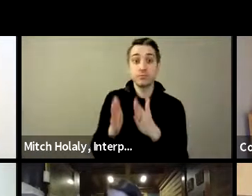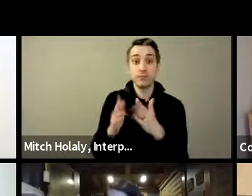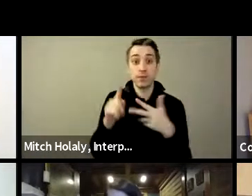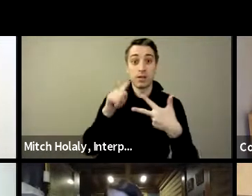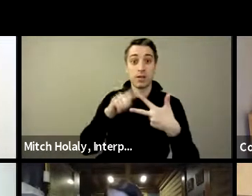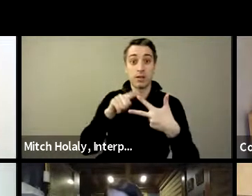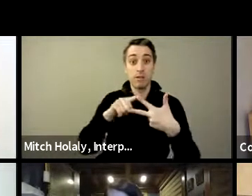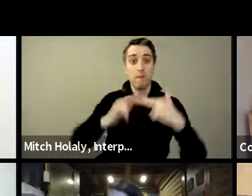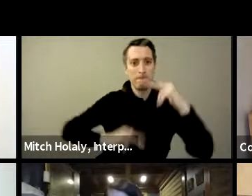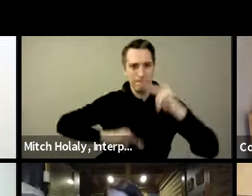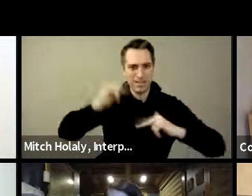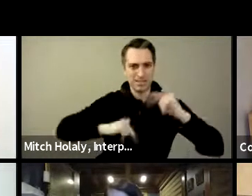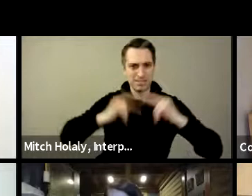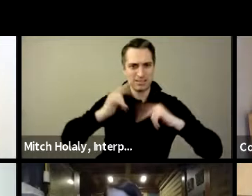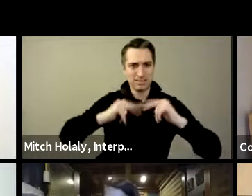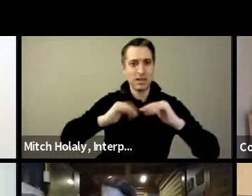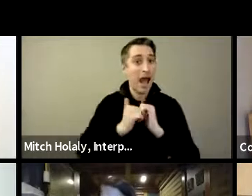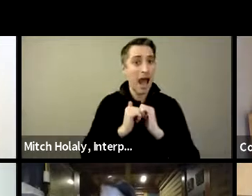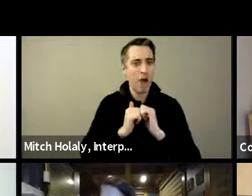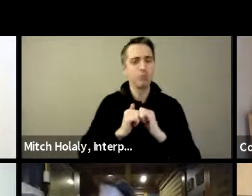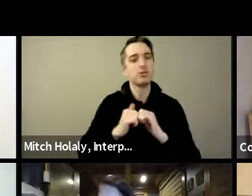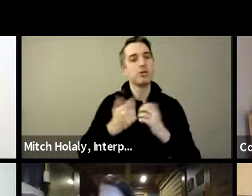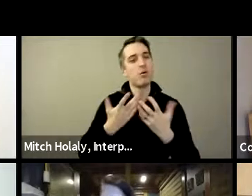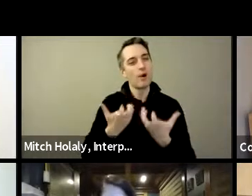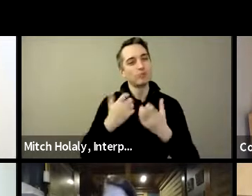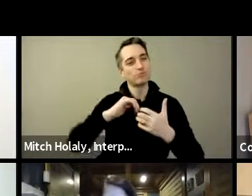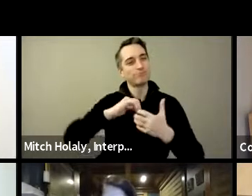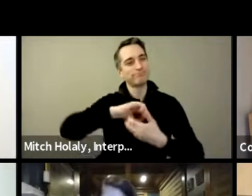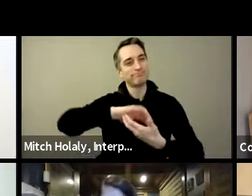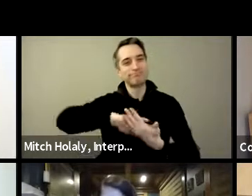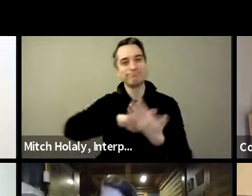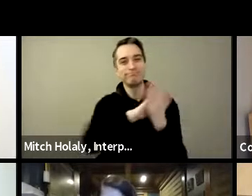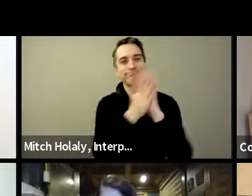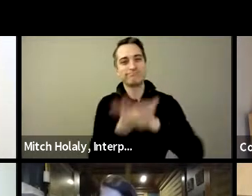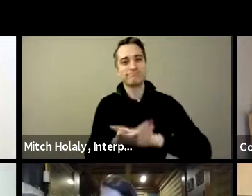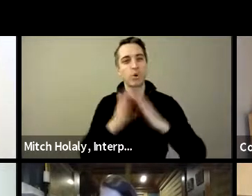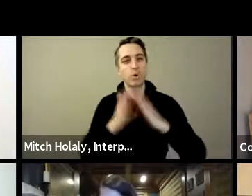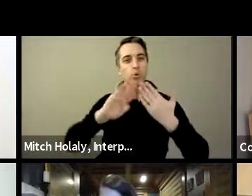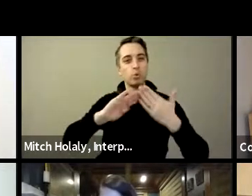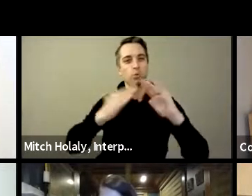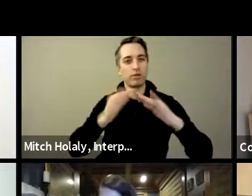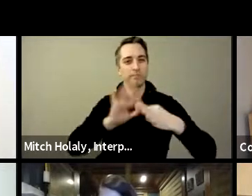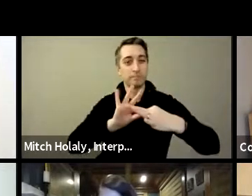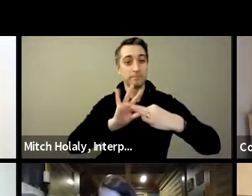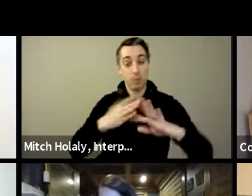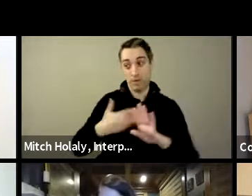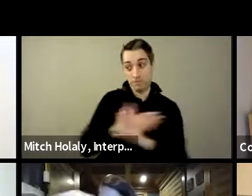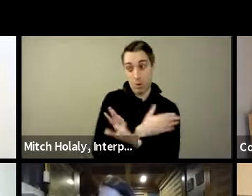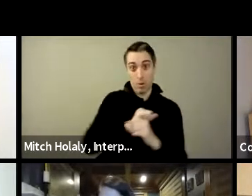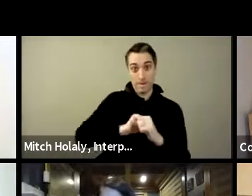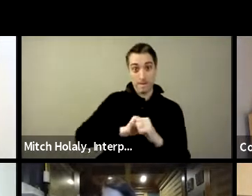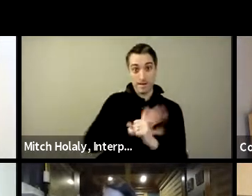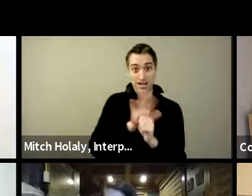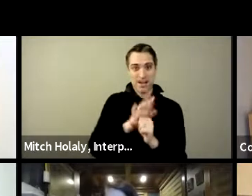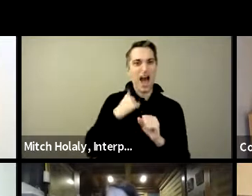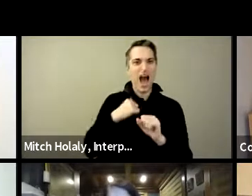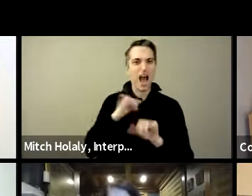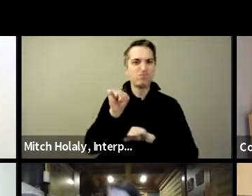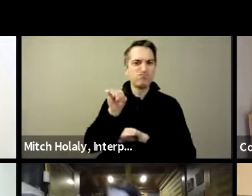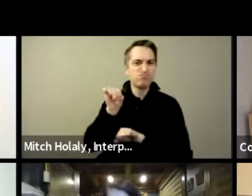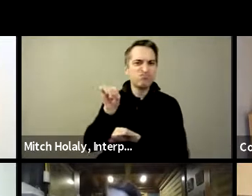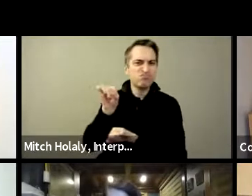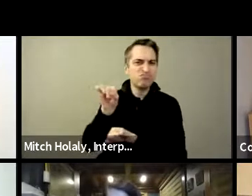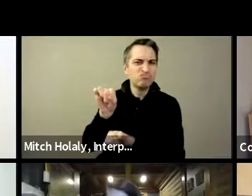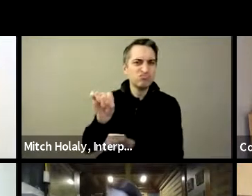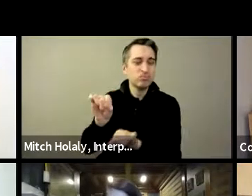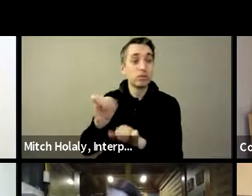by being in community. So prior to the pandemic, I myself Drove around 50,000 miles going all the